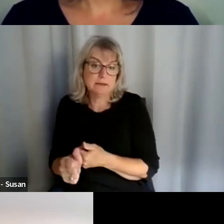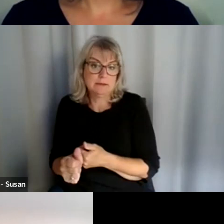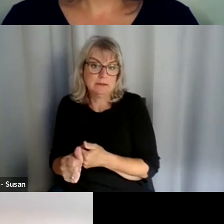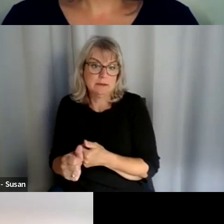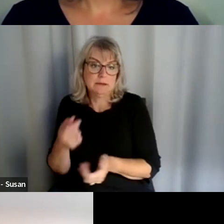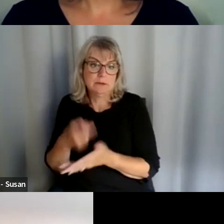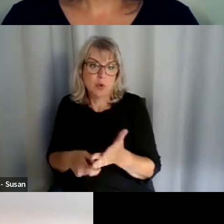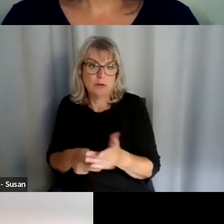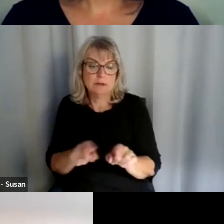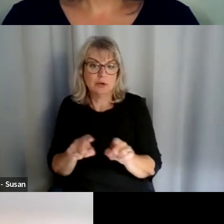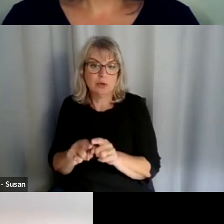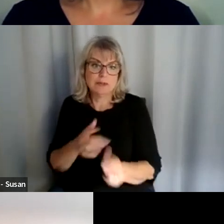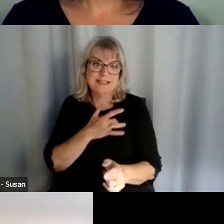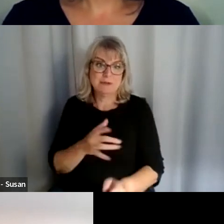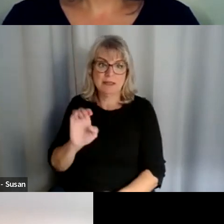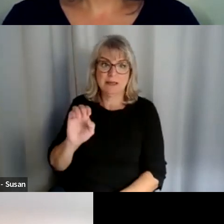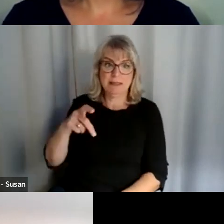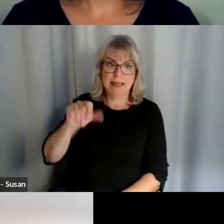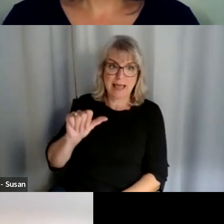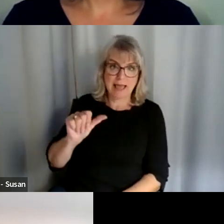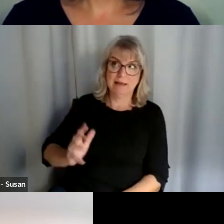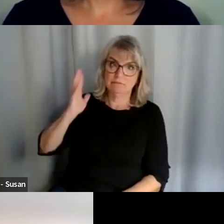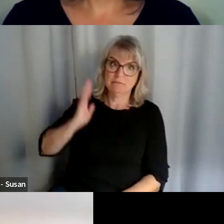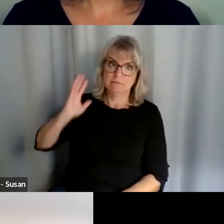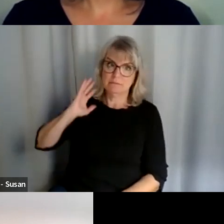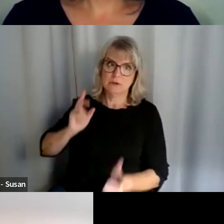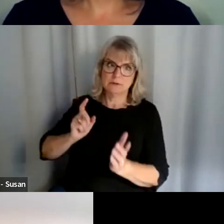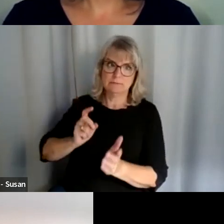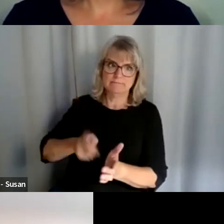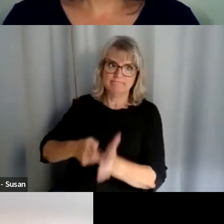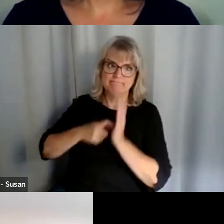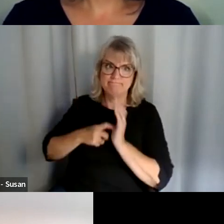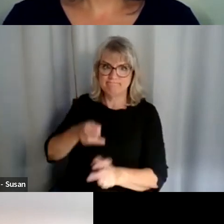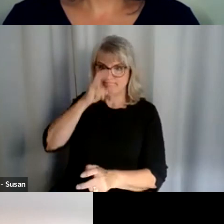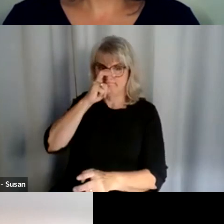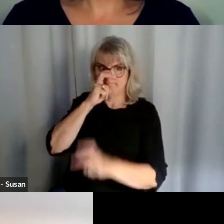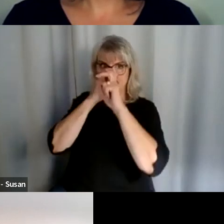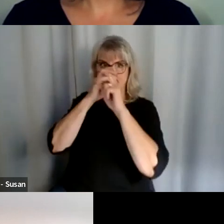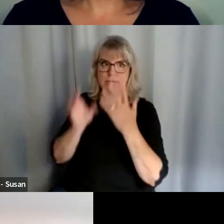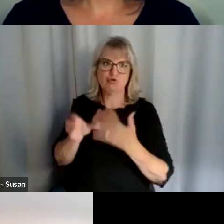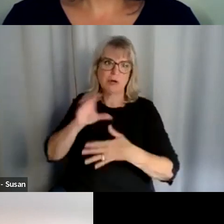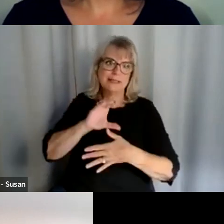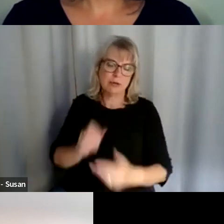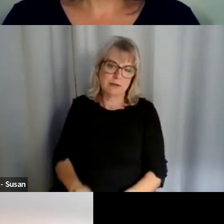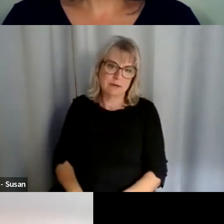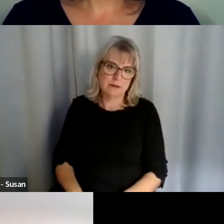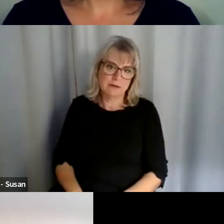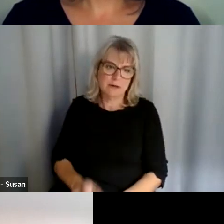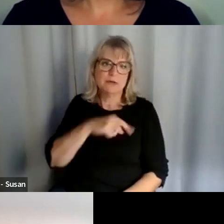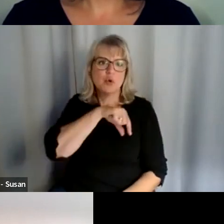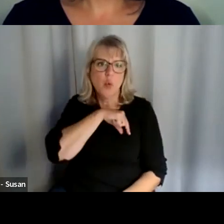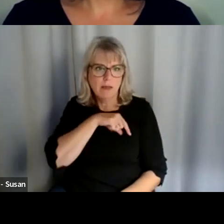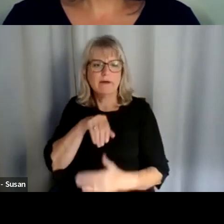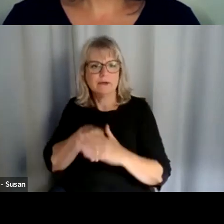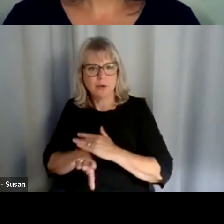when they are, as EPEAT was, a mandatory procurement criteria to qualify to enter the